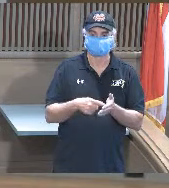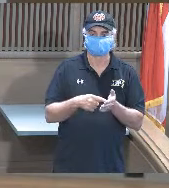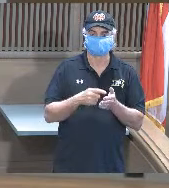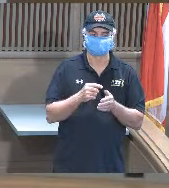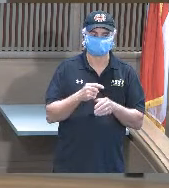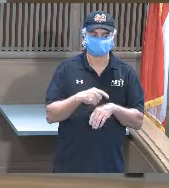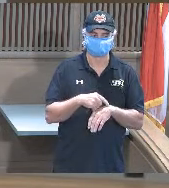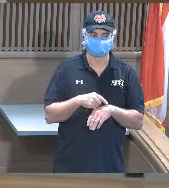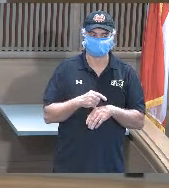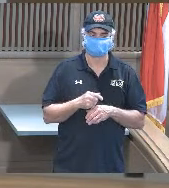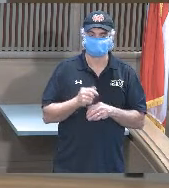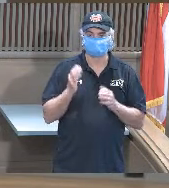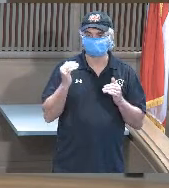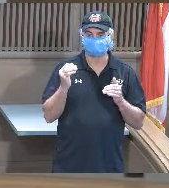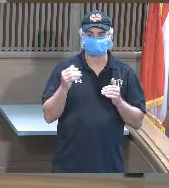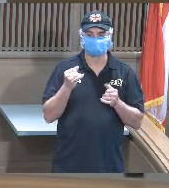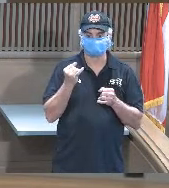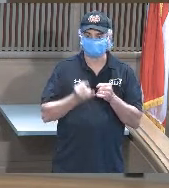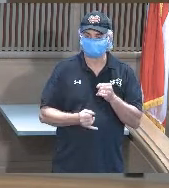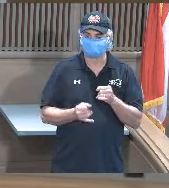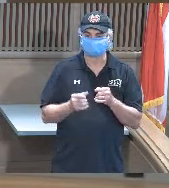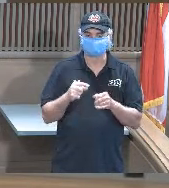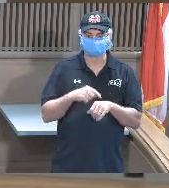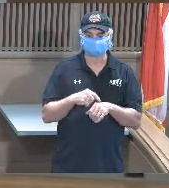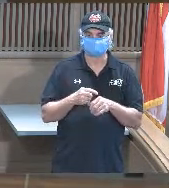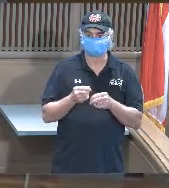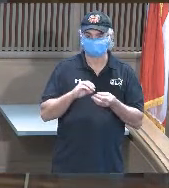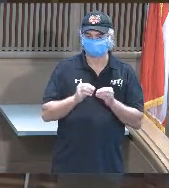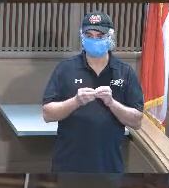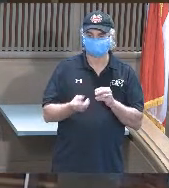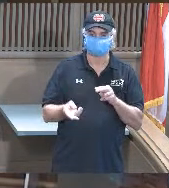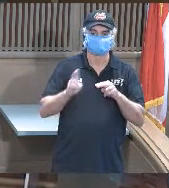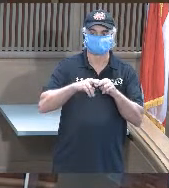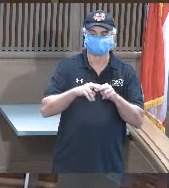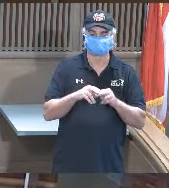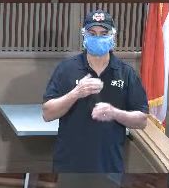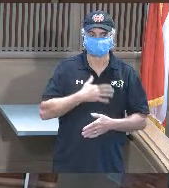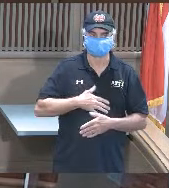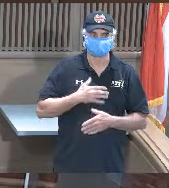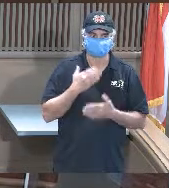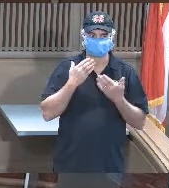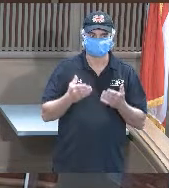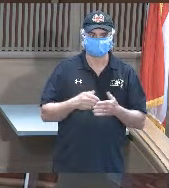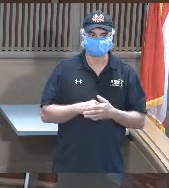last surge, or last major surge of COVID. Thank you.